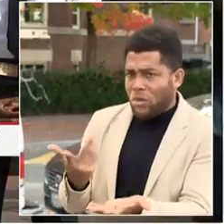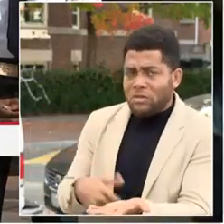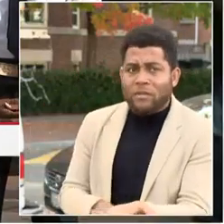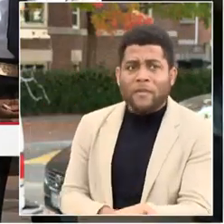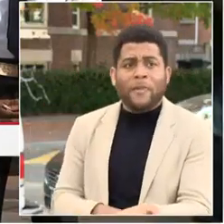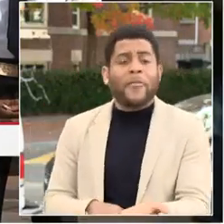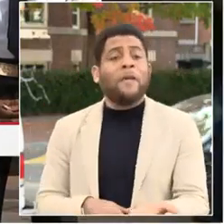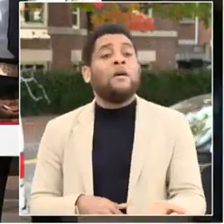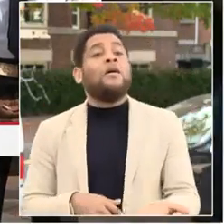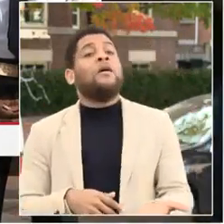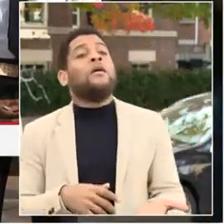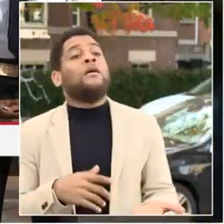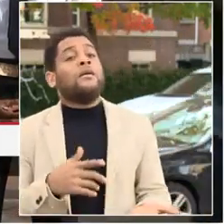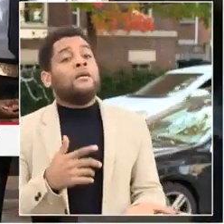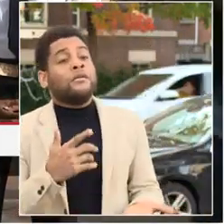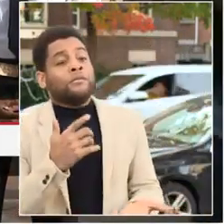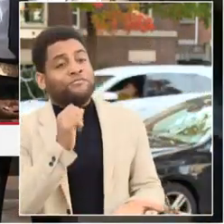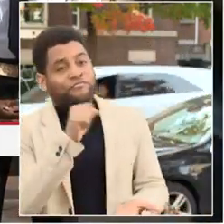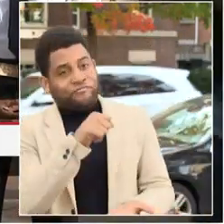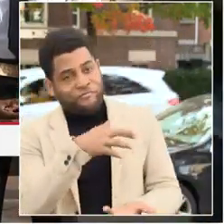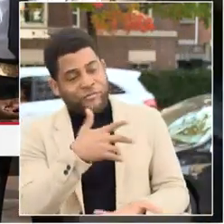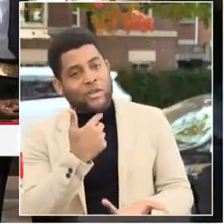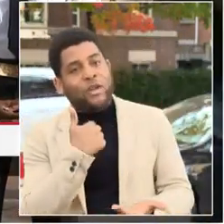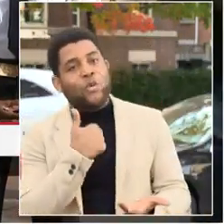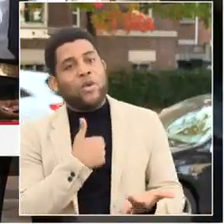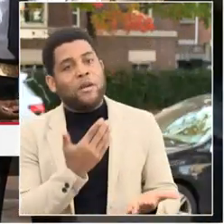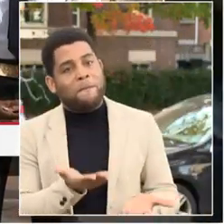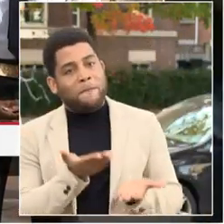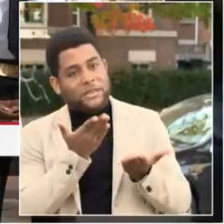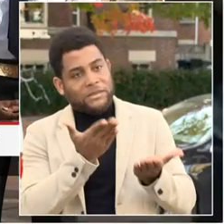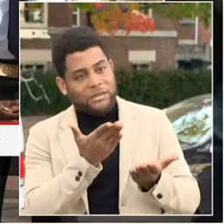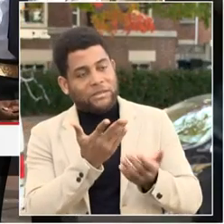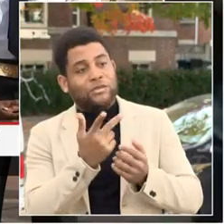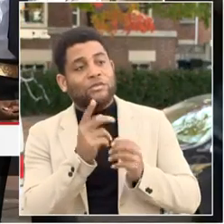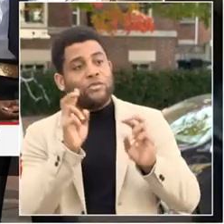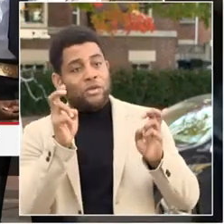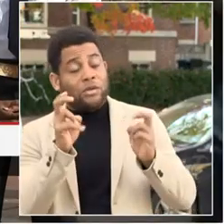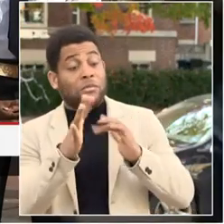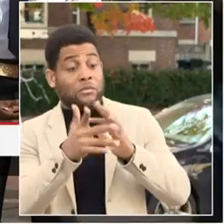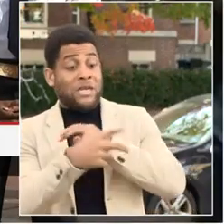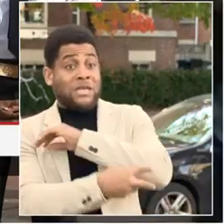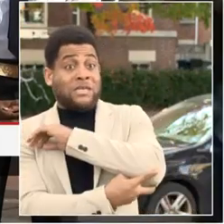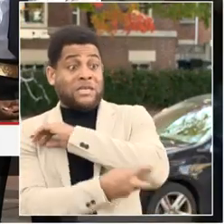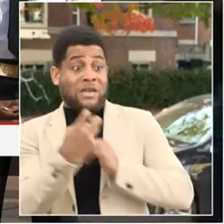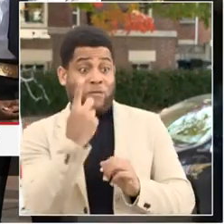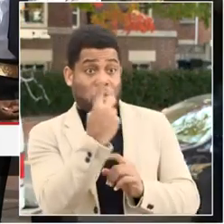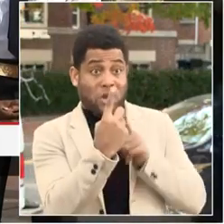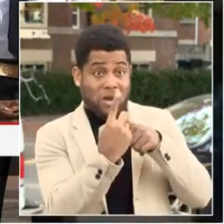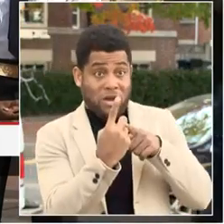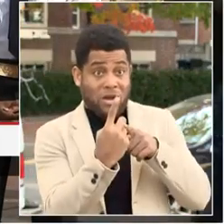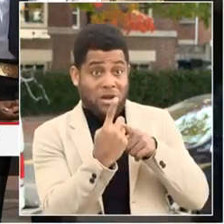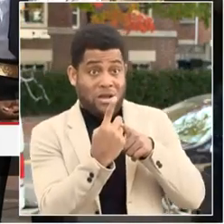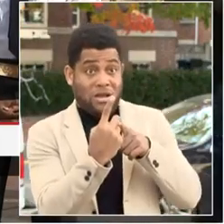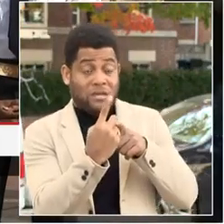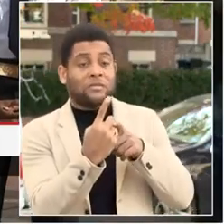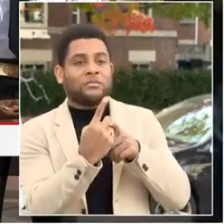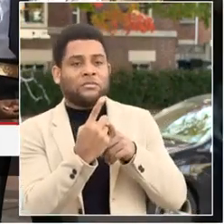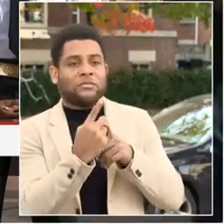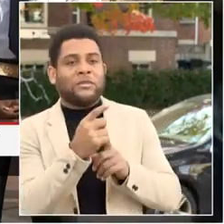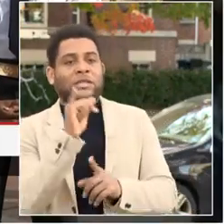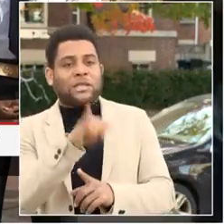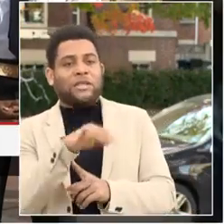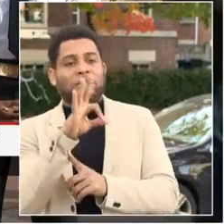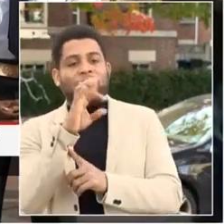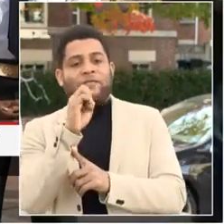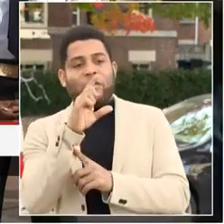would be a theft one, which is considered a felony. So the penalty, the penalty for